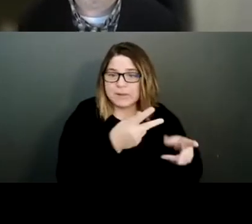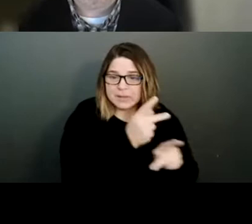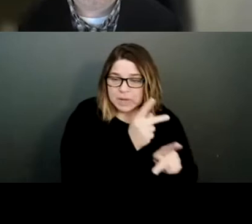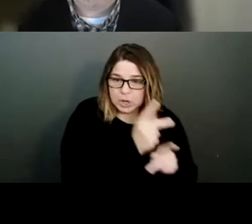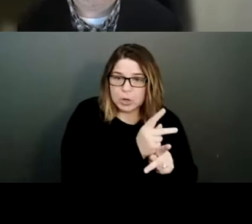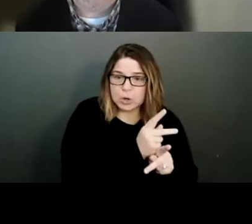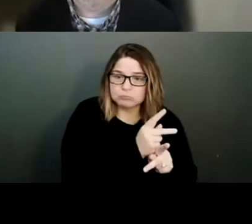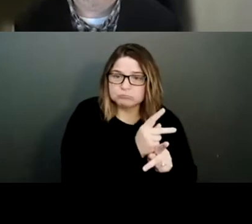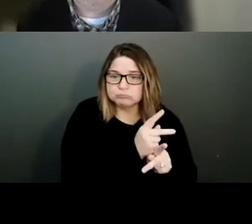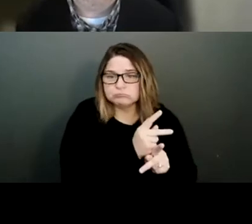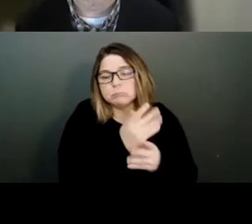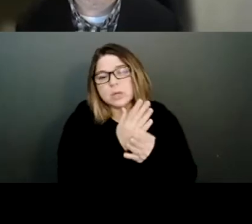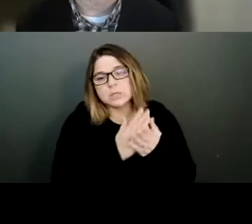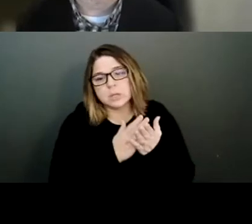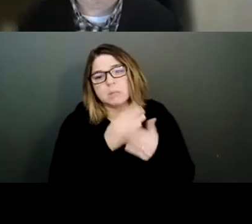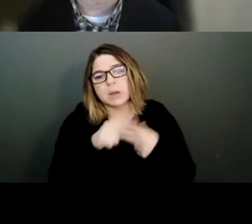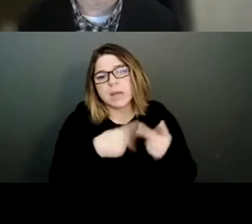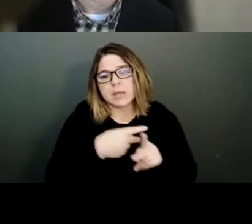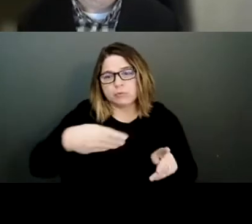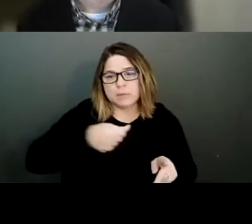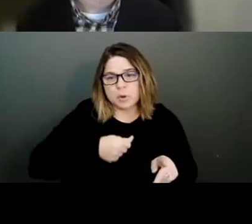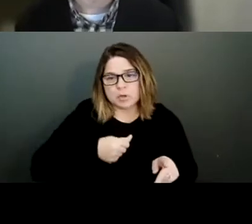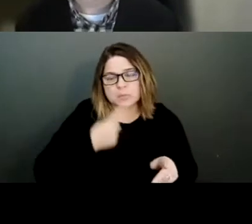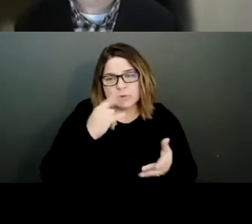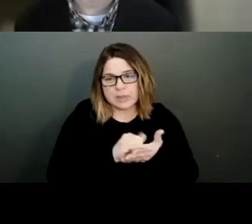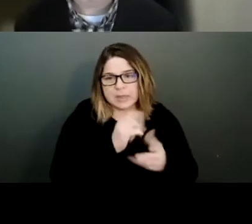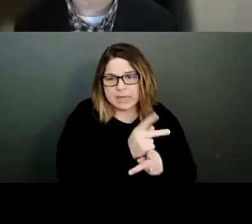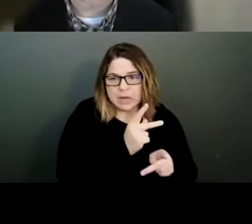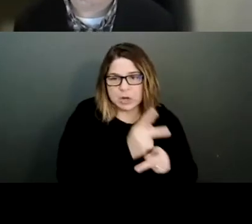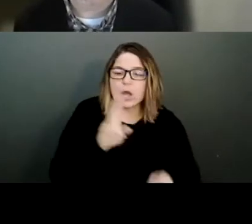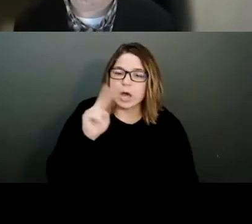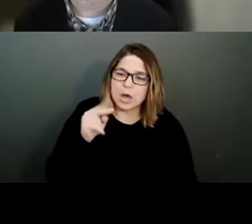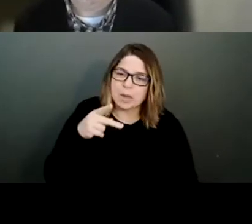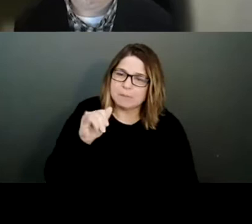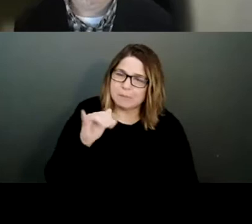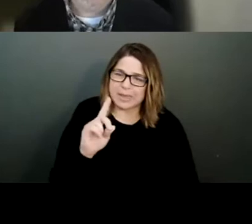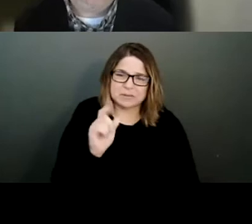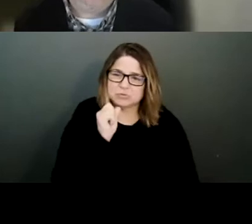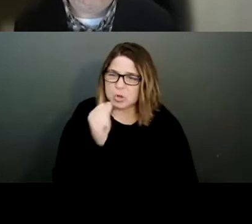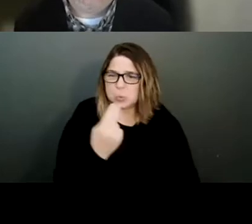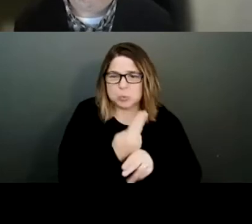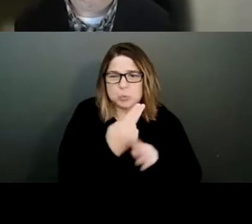receive some form of reimbursement for this care. So unpaid is generally not a term that's used too much in caregiver